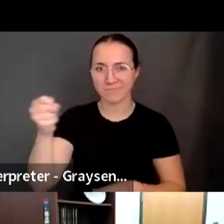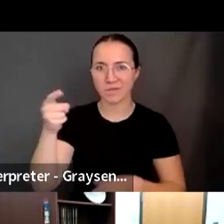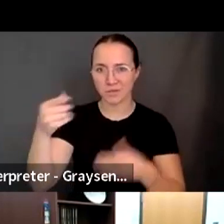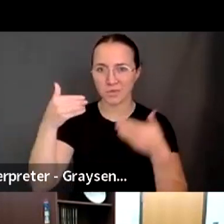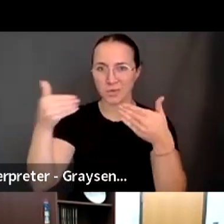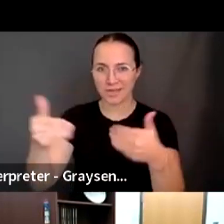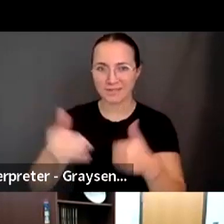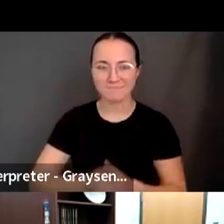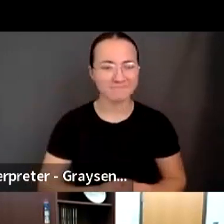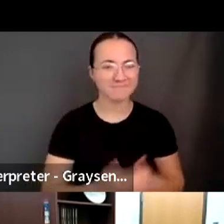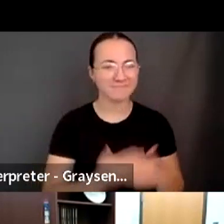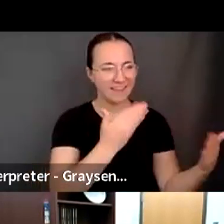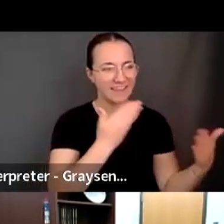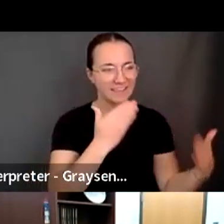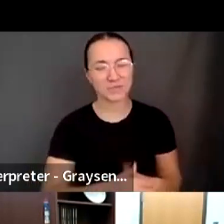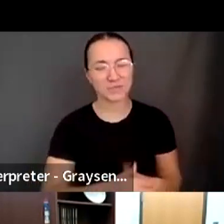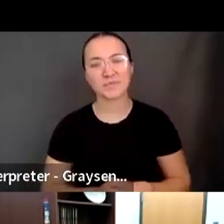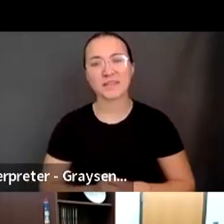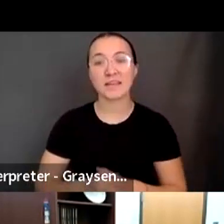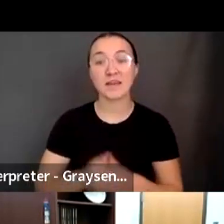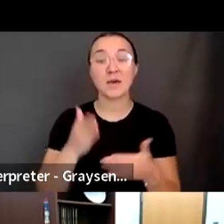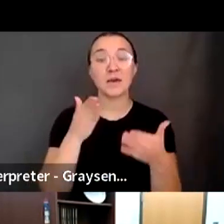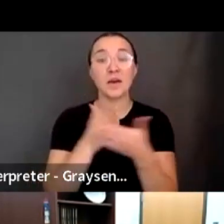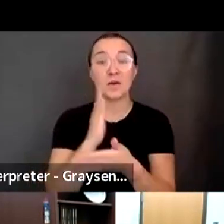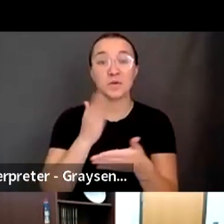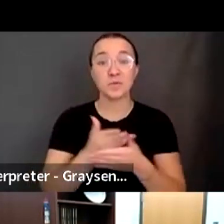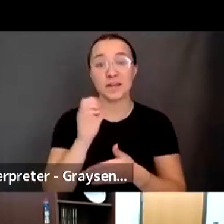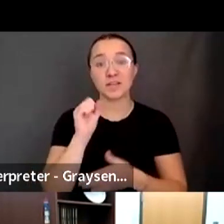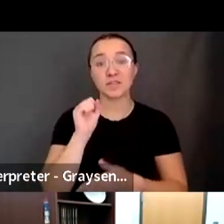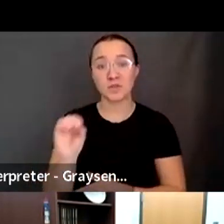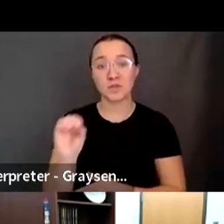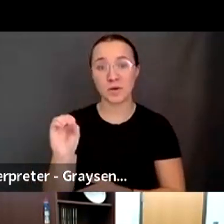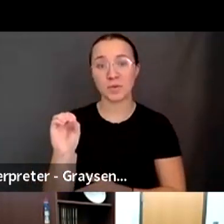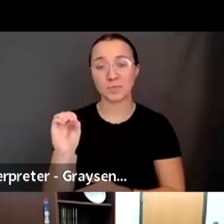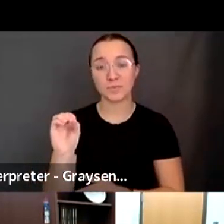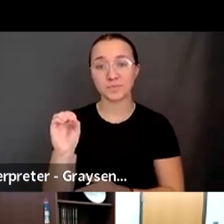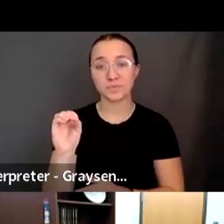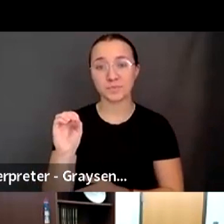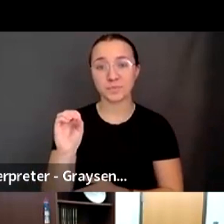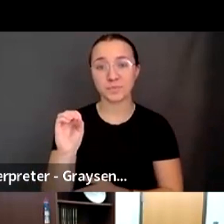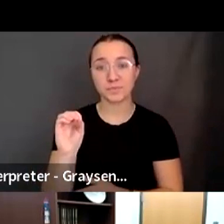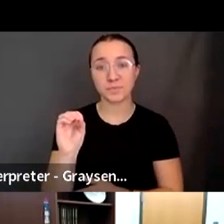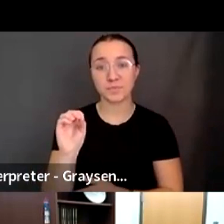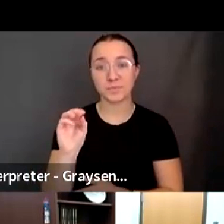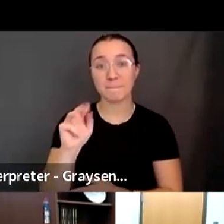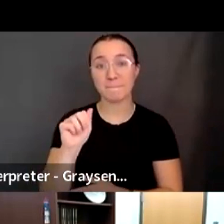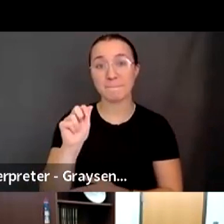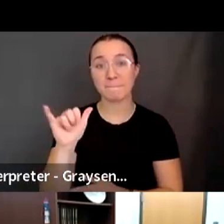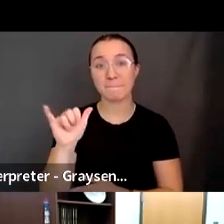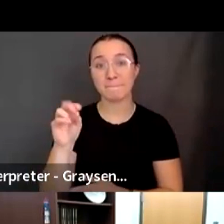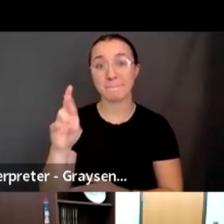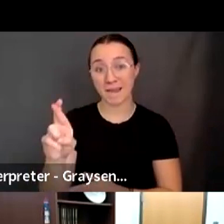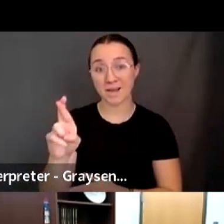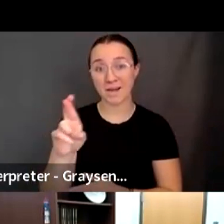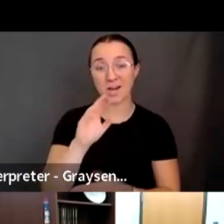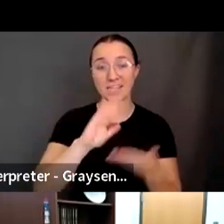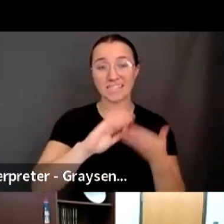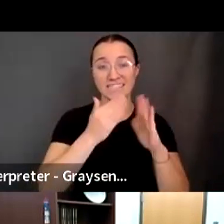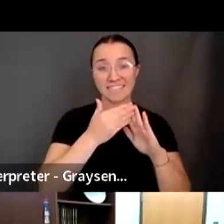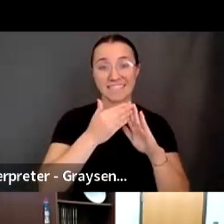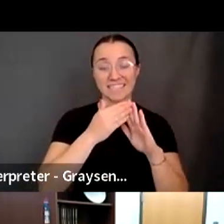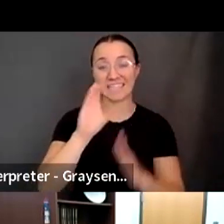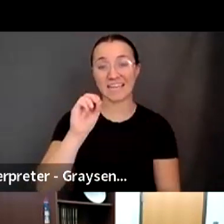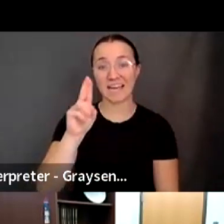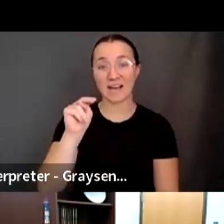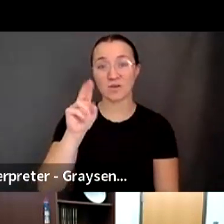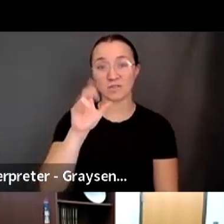you. All right, so mayoral and city council candidates forum.